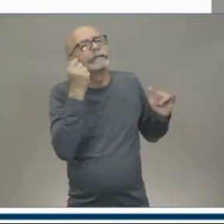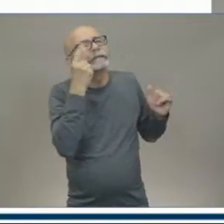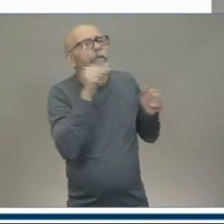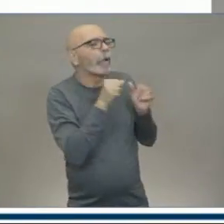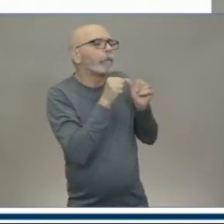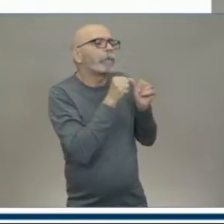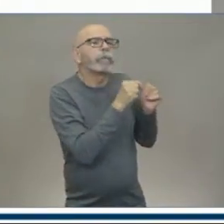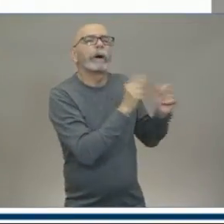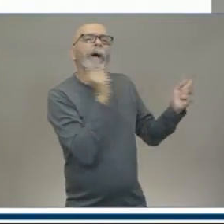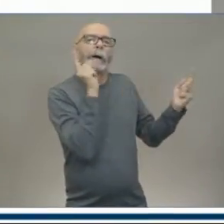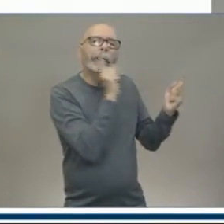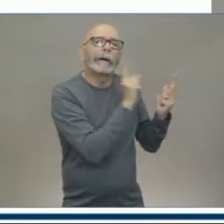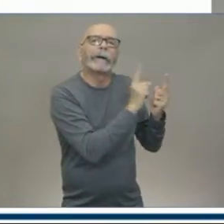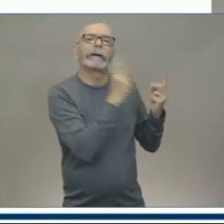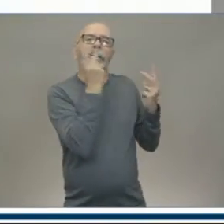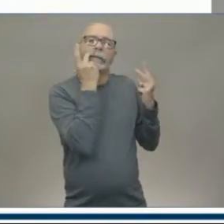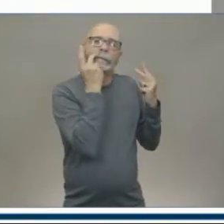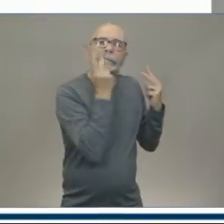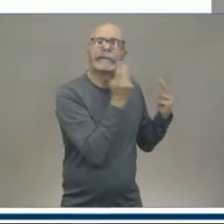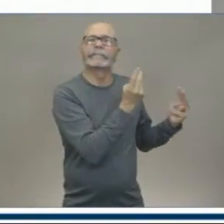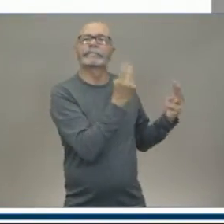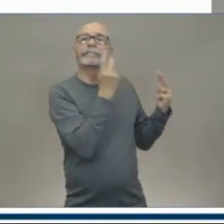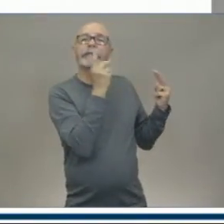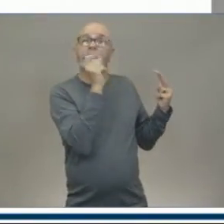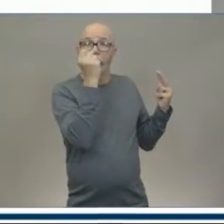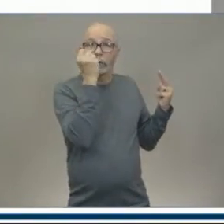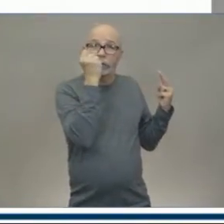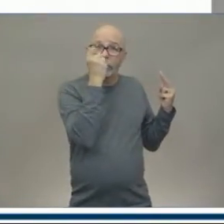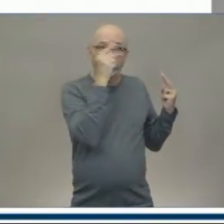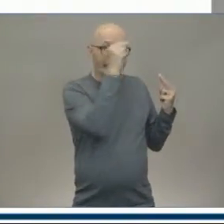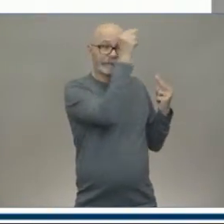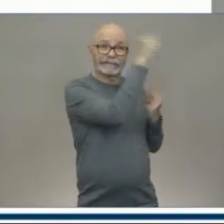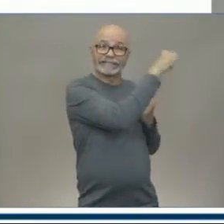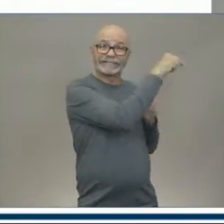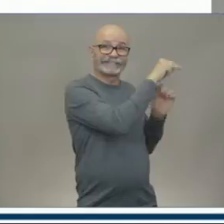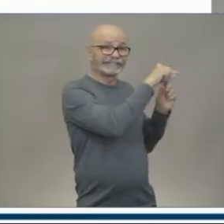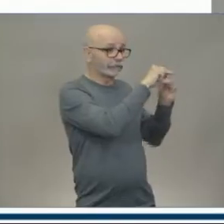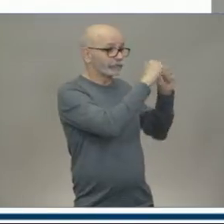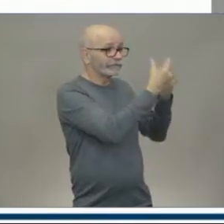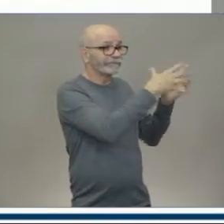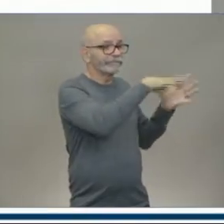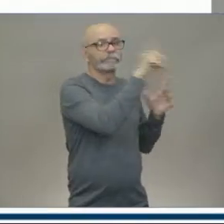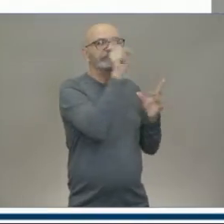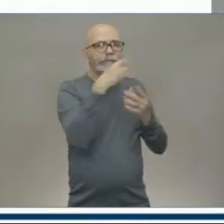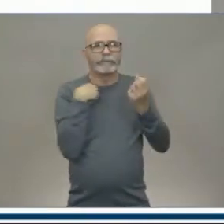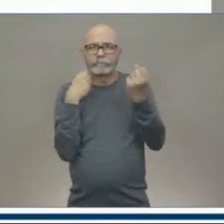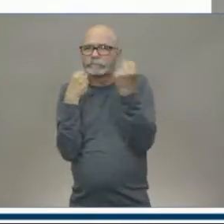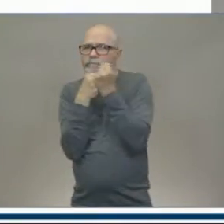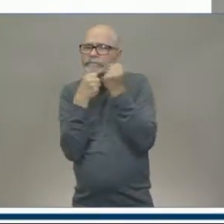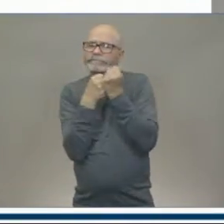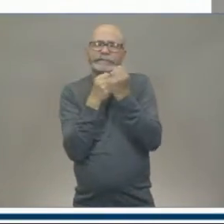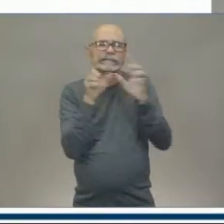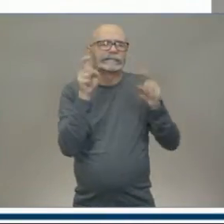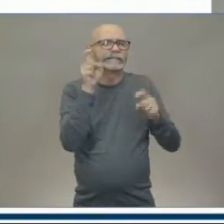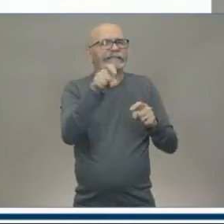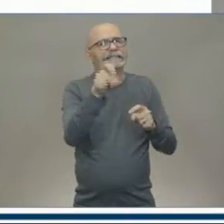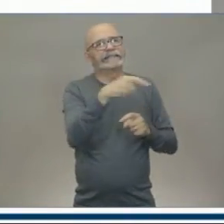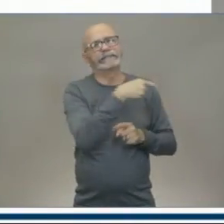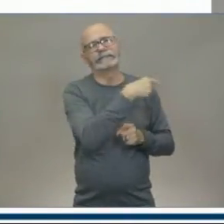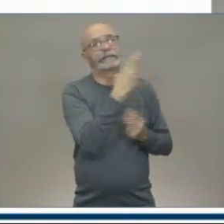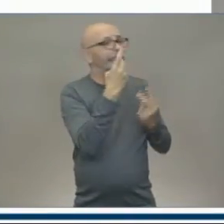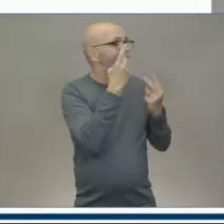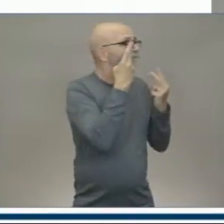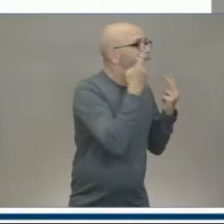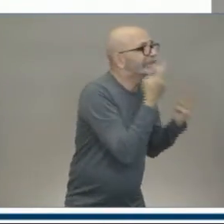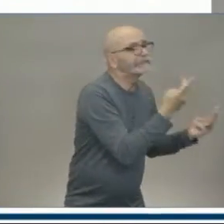facilities must support other opportunities that are allowed under the long-term care directive for their residents, such as visiting and social gatherings